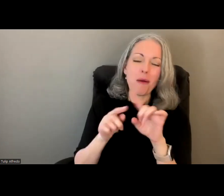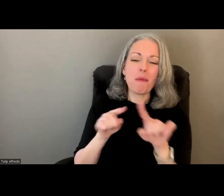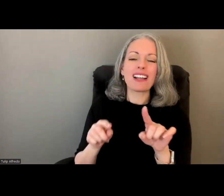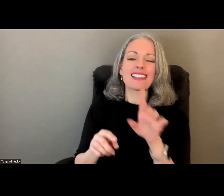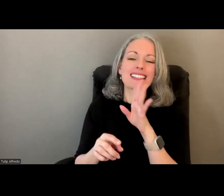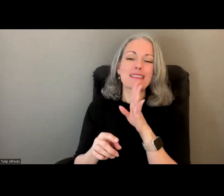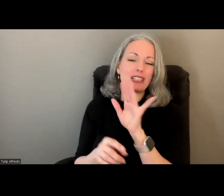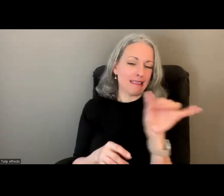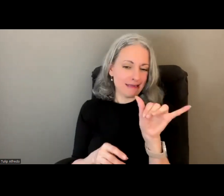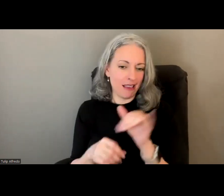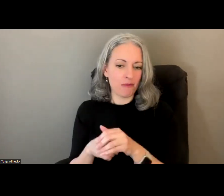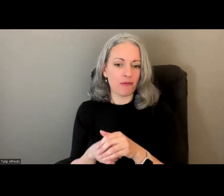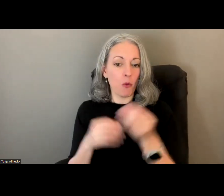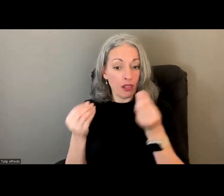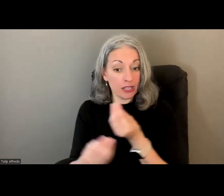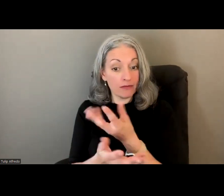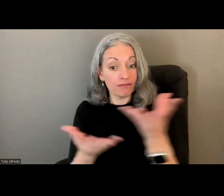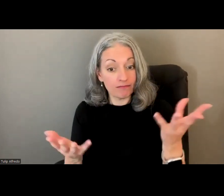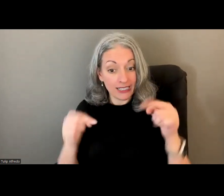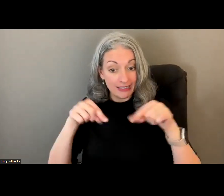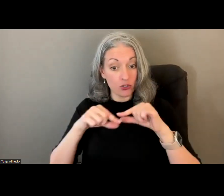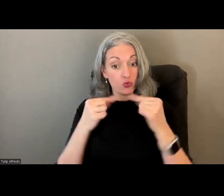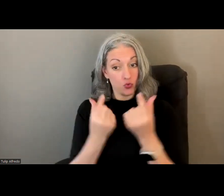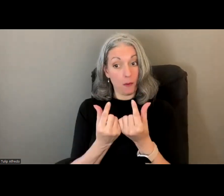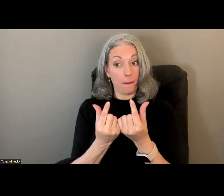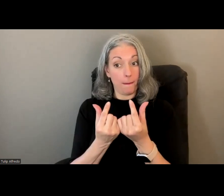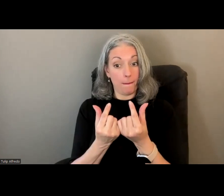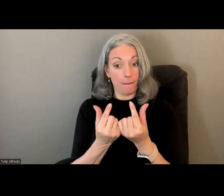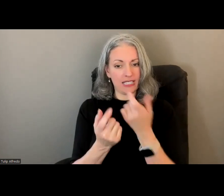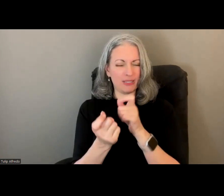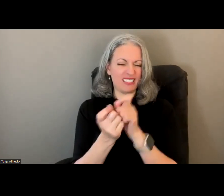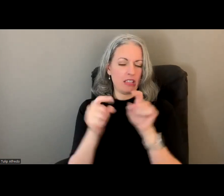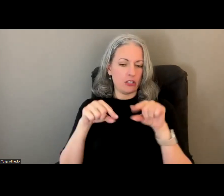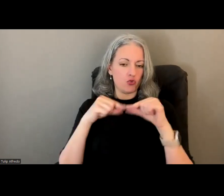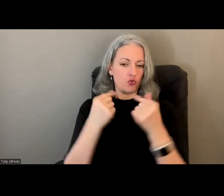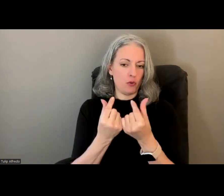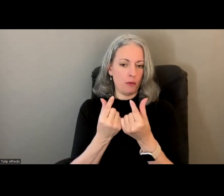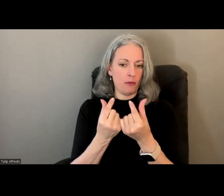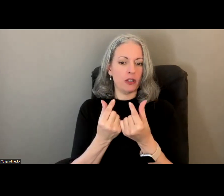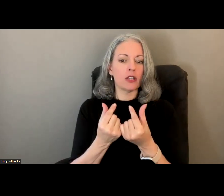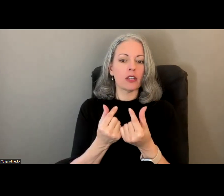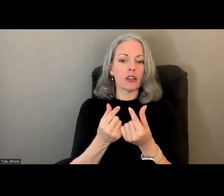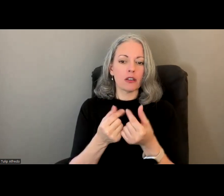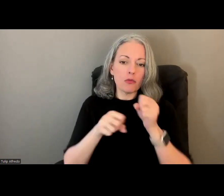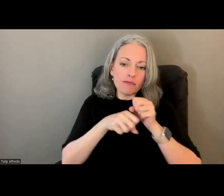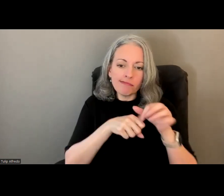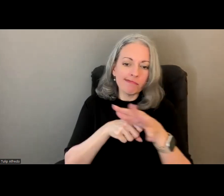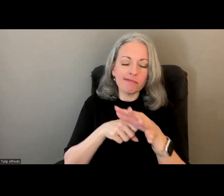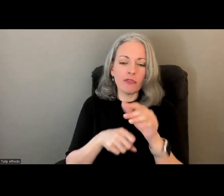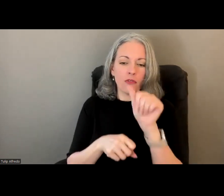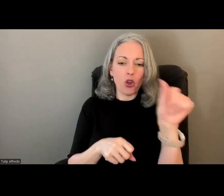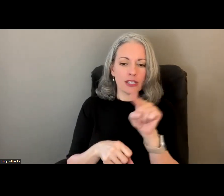to give a little preview to this group in particular, that with the launch of the terrific, fabulous Take on